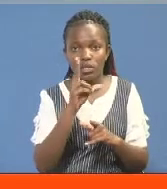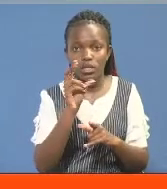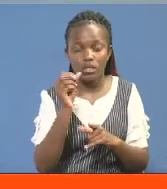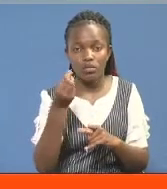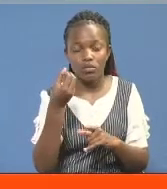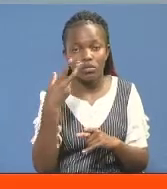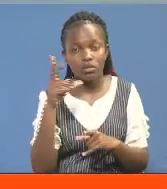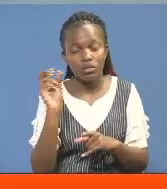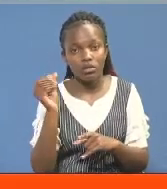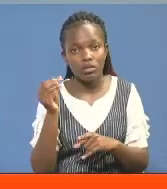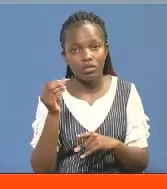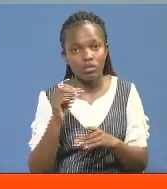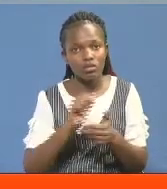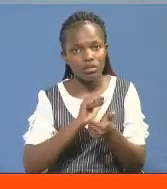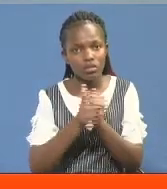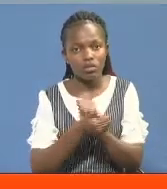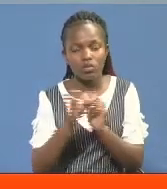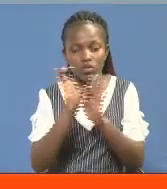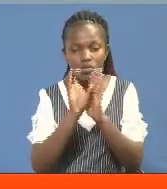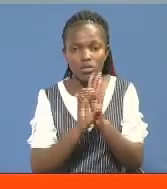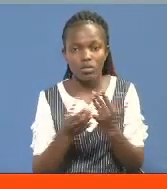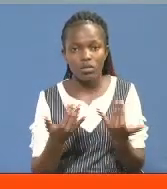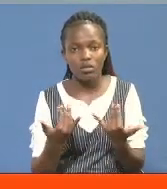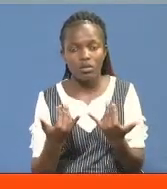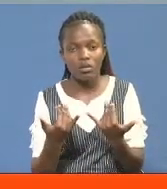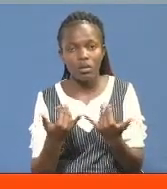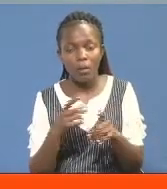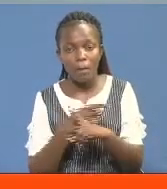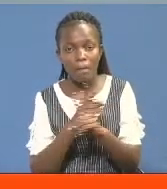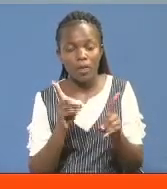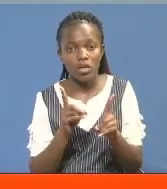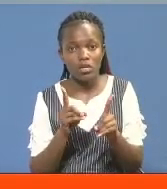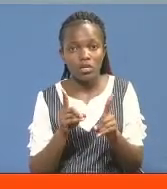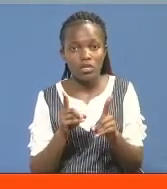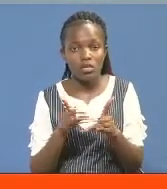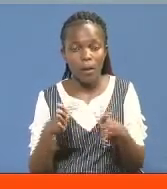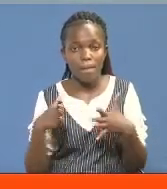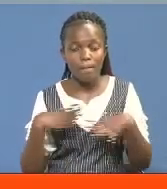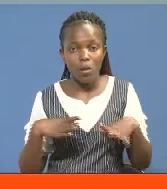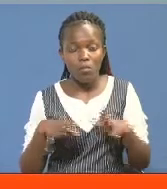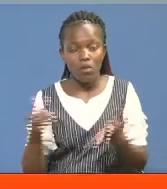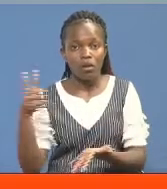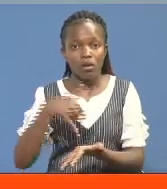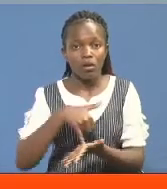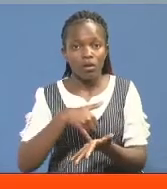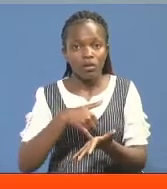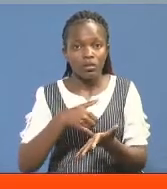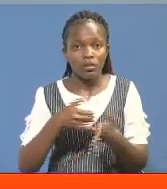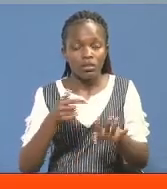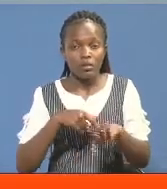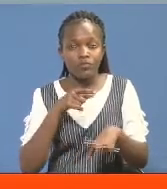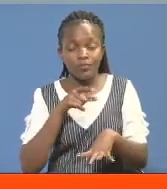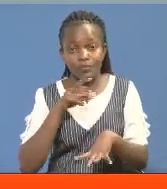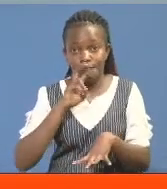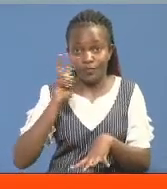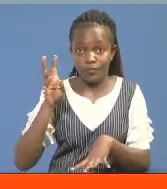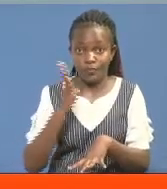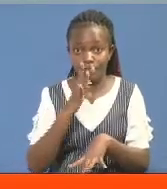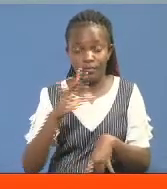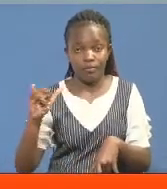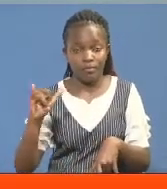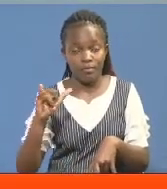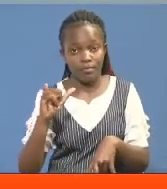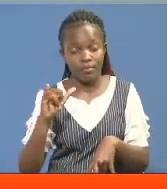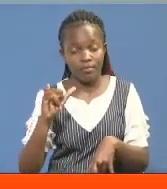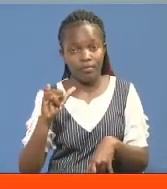2010 Constitution, but the issue of citizen participation has been put into question. When you look into the process of BBI, since the formation of the